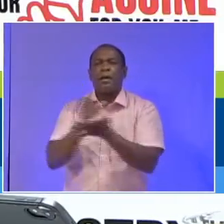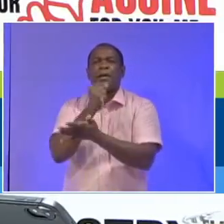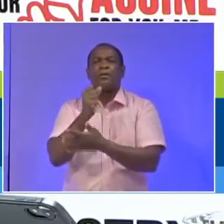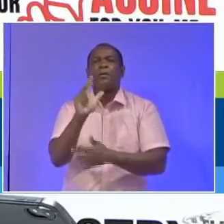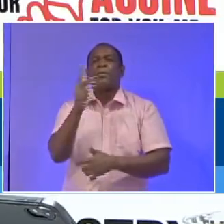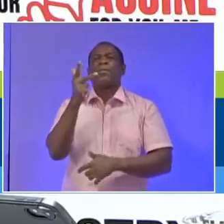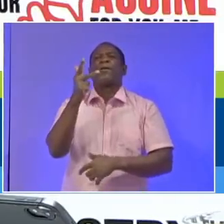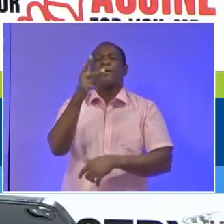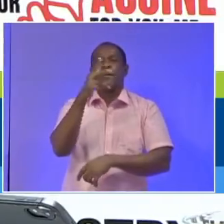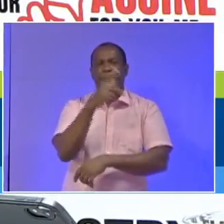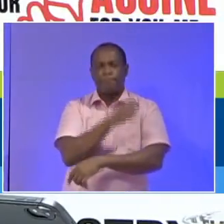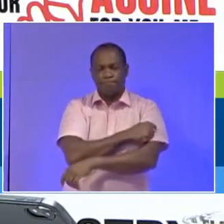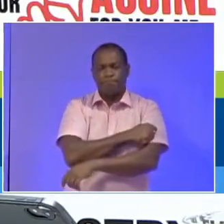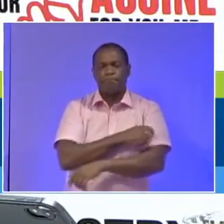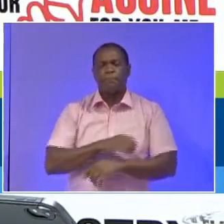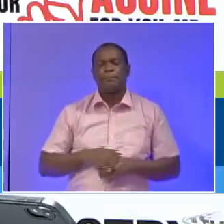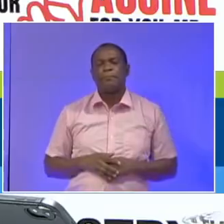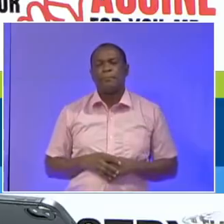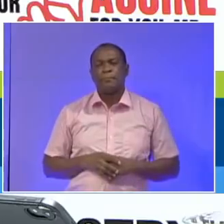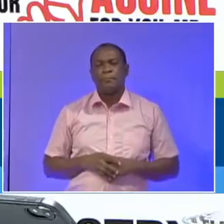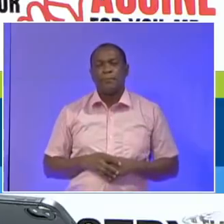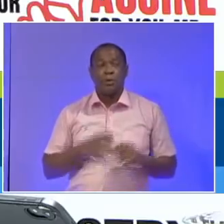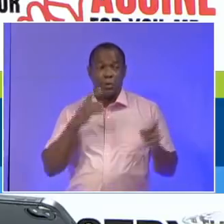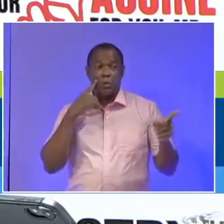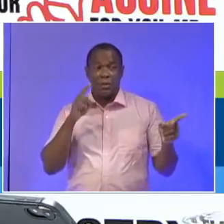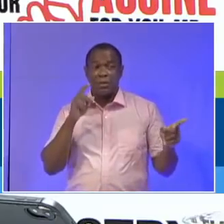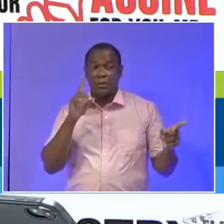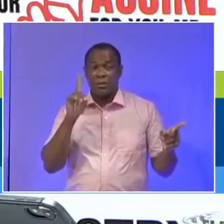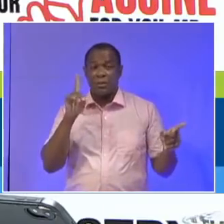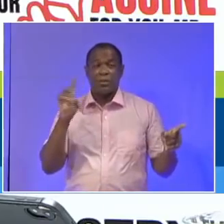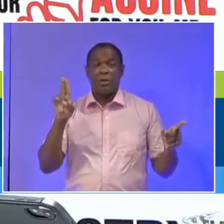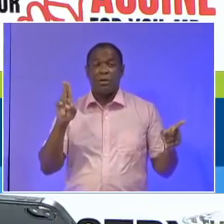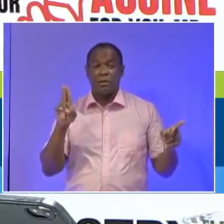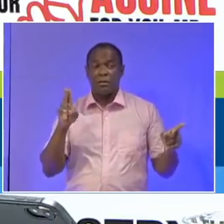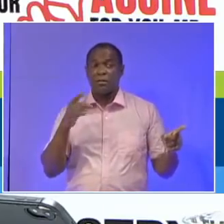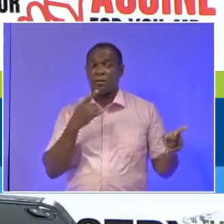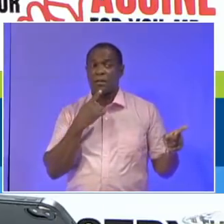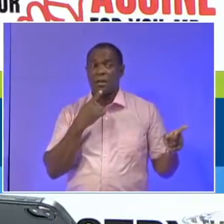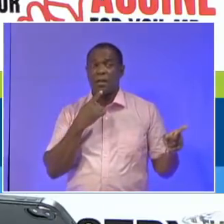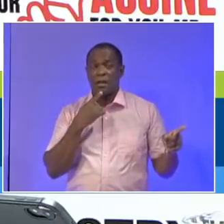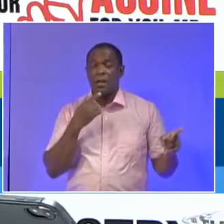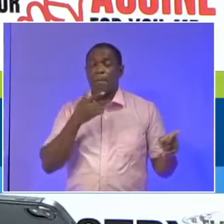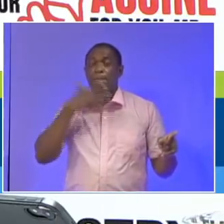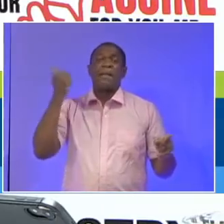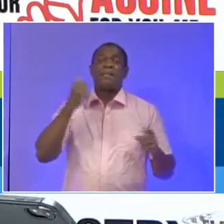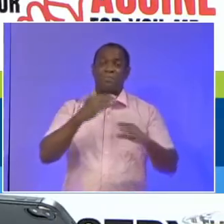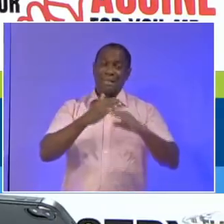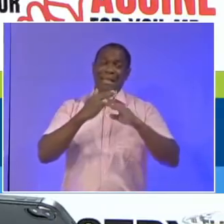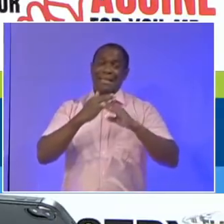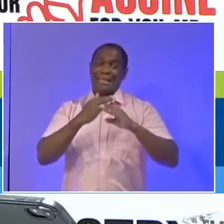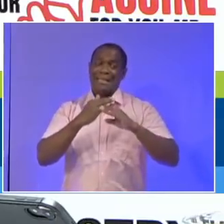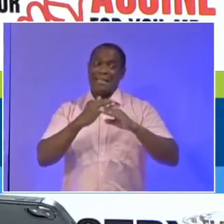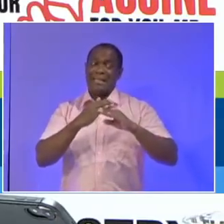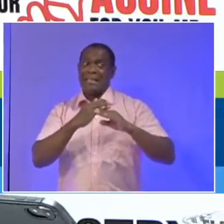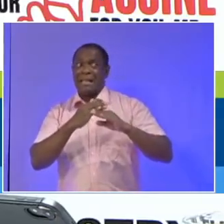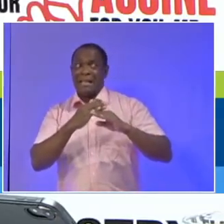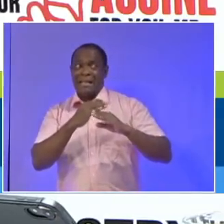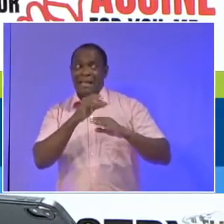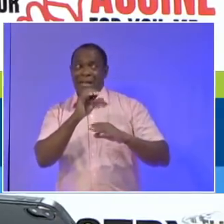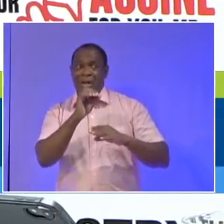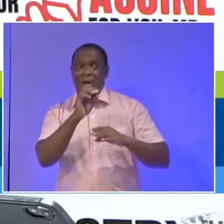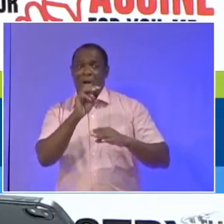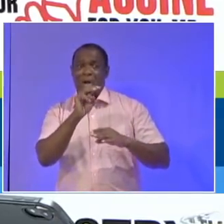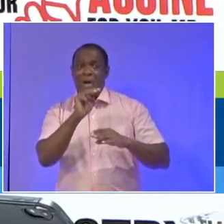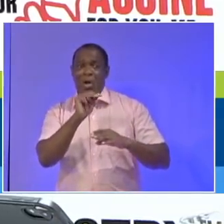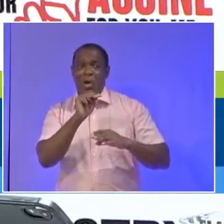Singh, that one of the best layers of protection against the Omicron variant that we are seeing around the world is to get